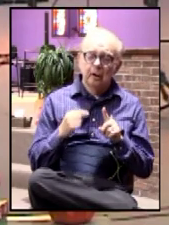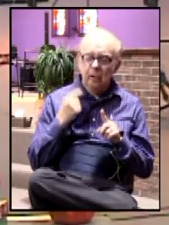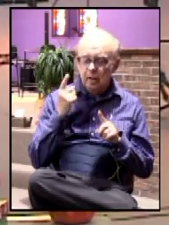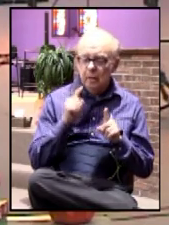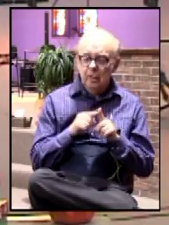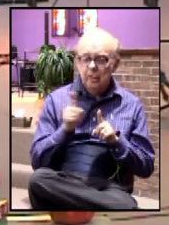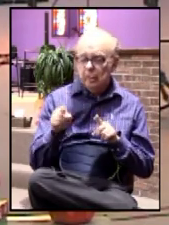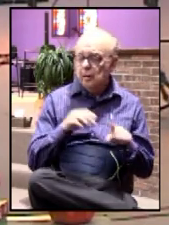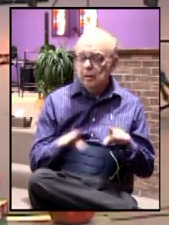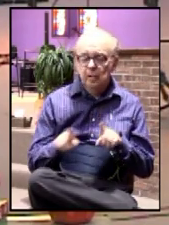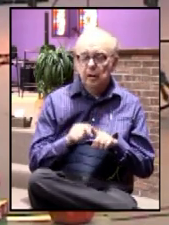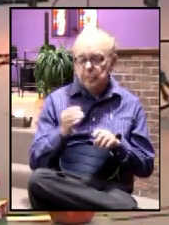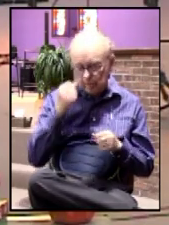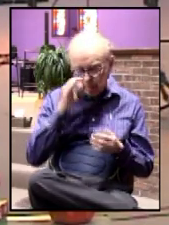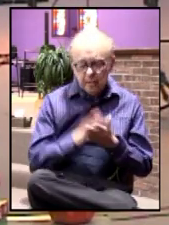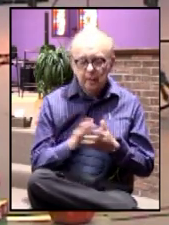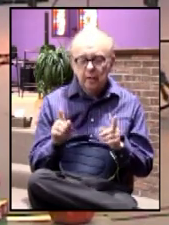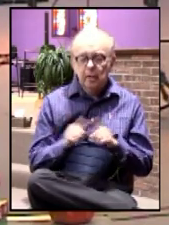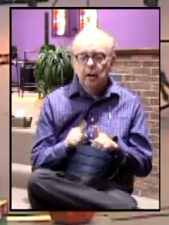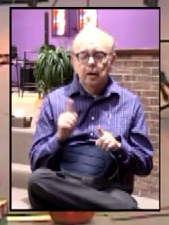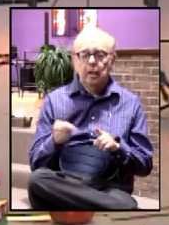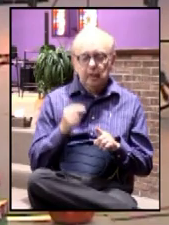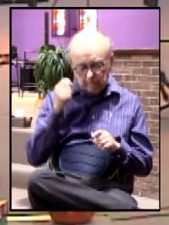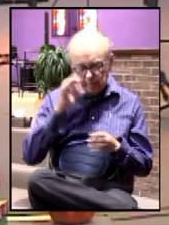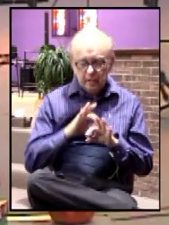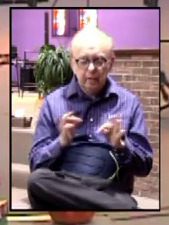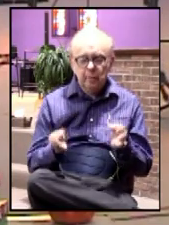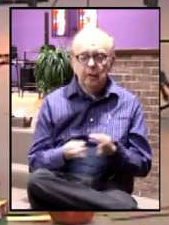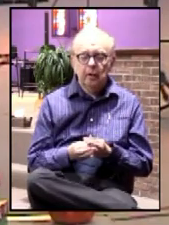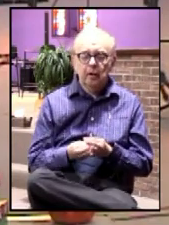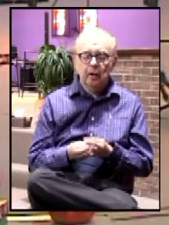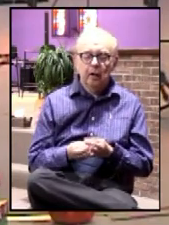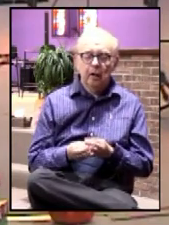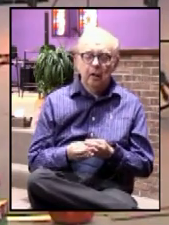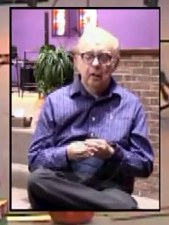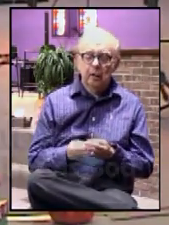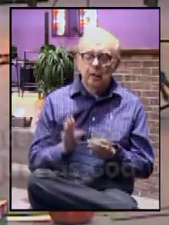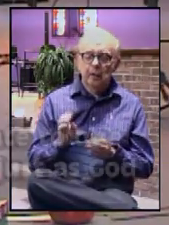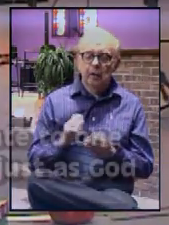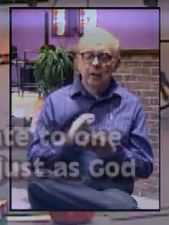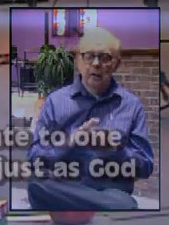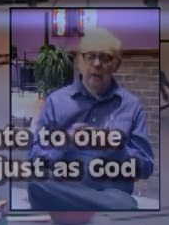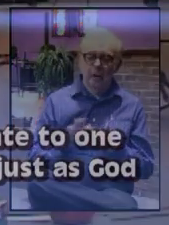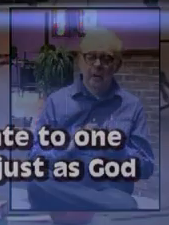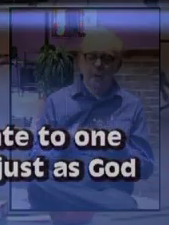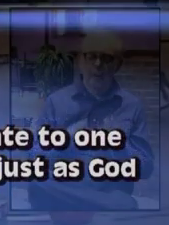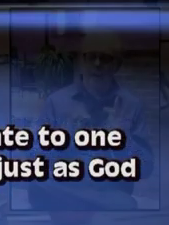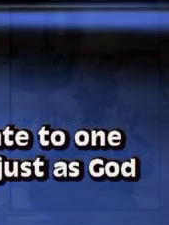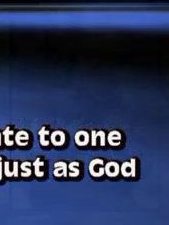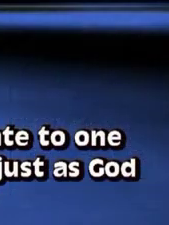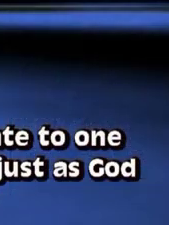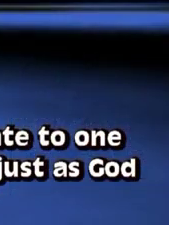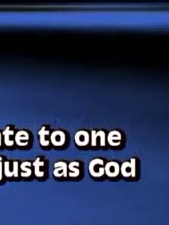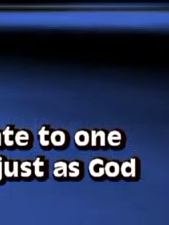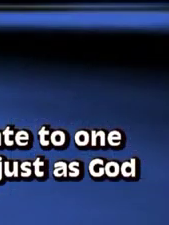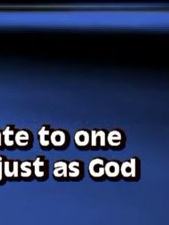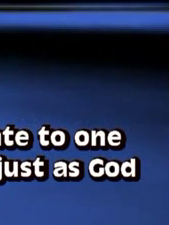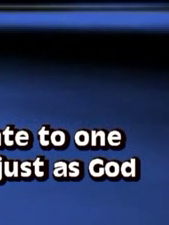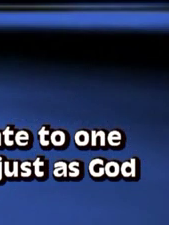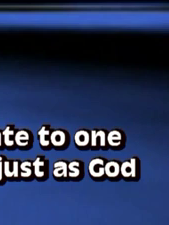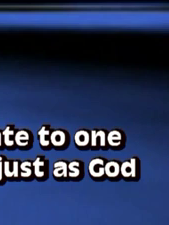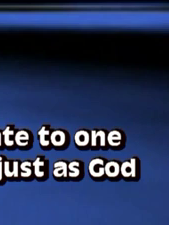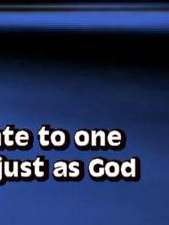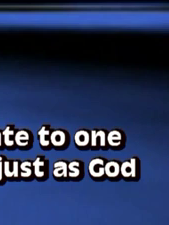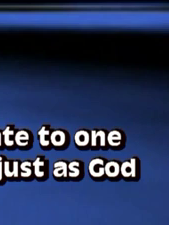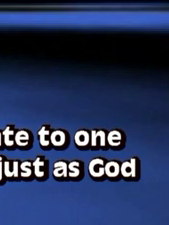That looks like you, acts like you, believes like you, that's only in your family. He says, be kind and compassionate to one